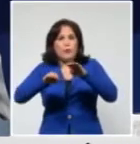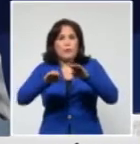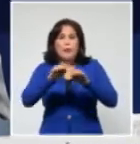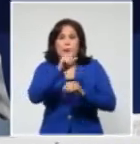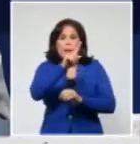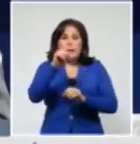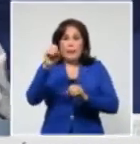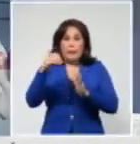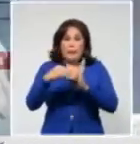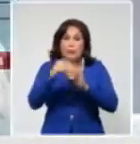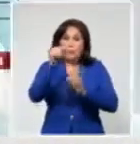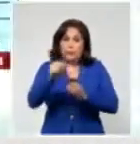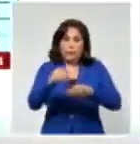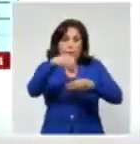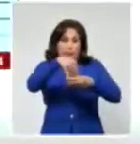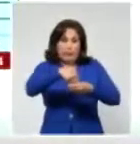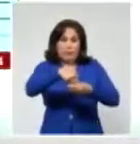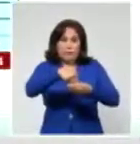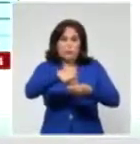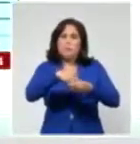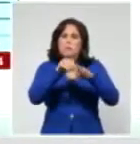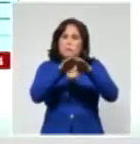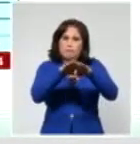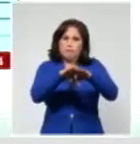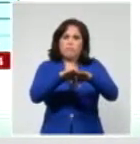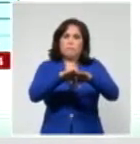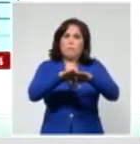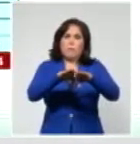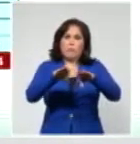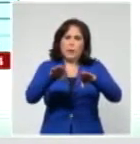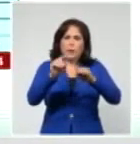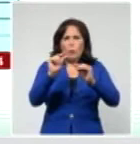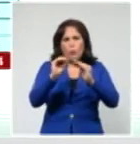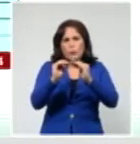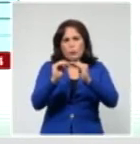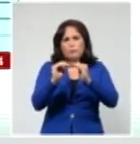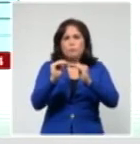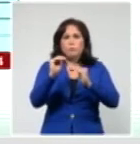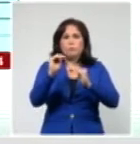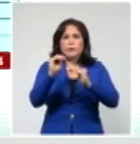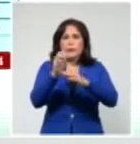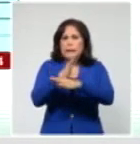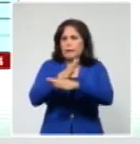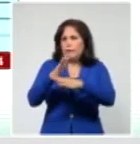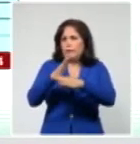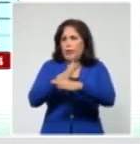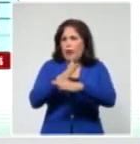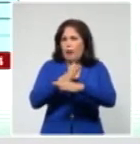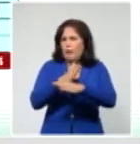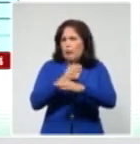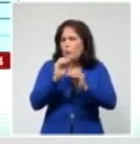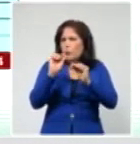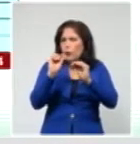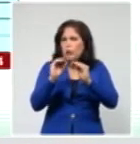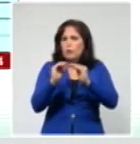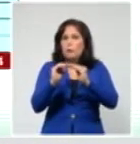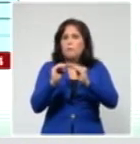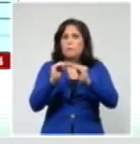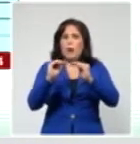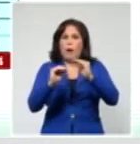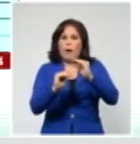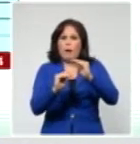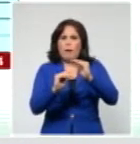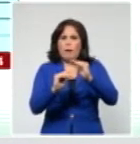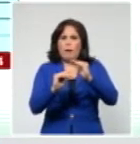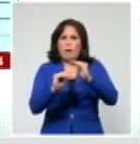rate per 100,000 inhabitants over the last 15 days, standing at